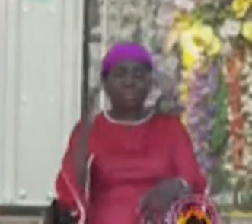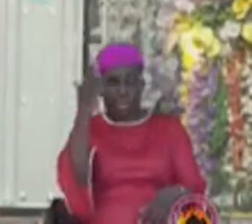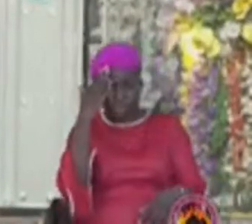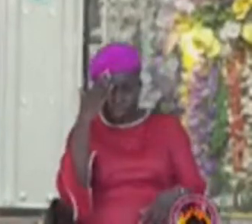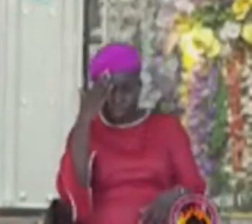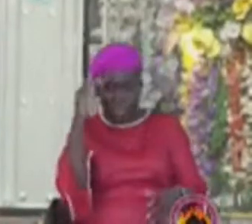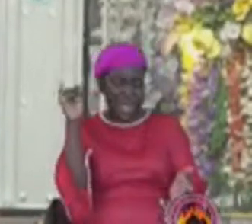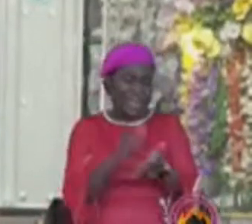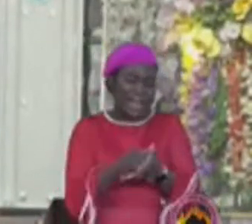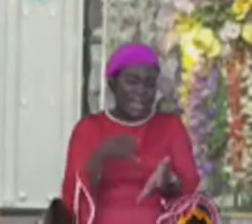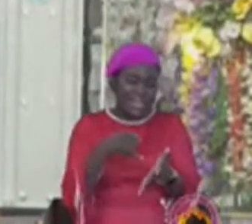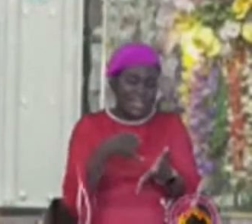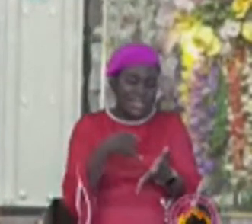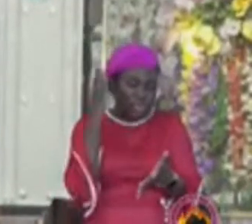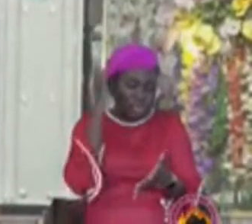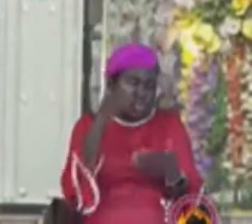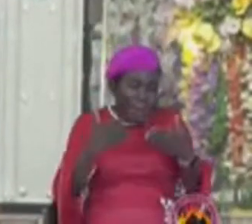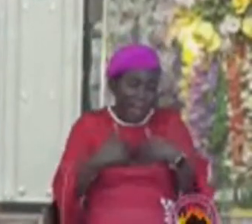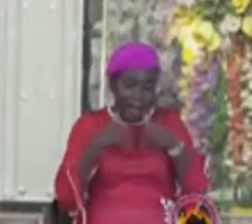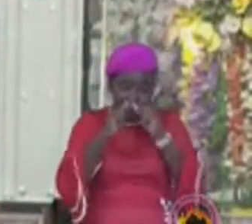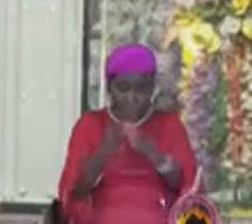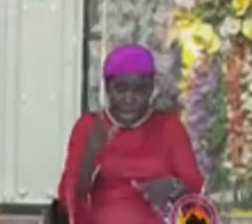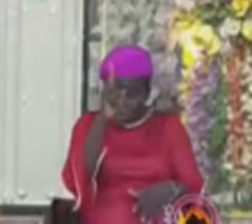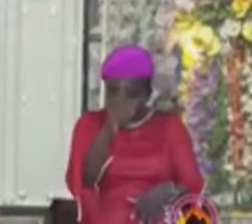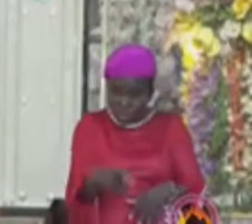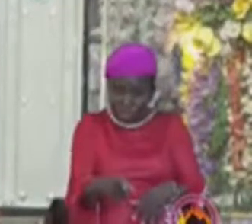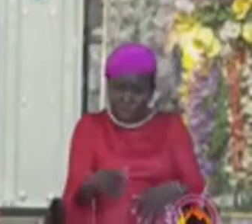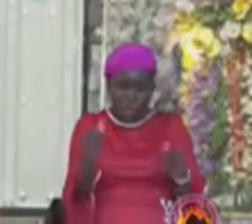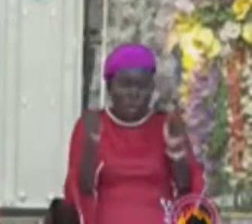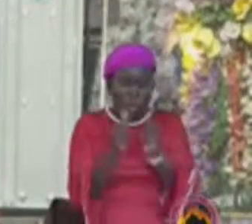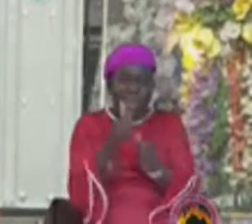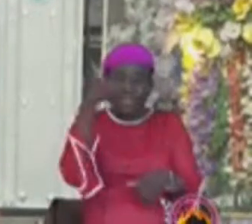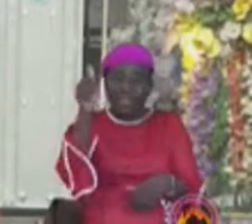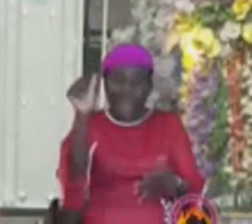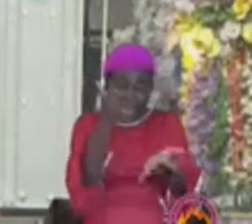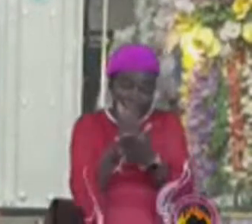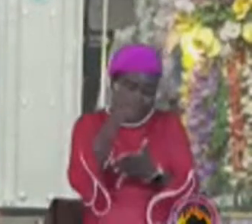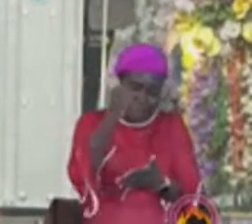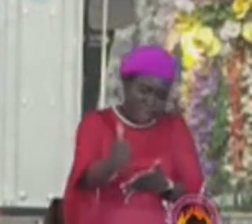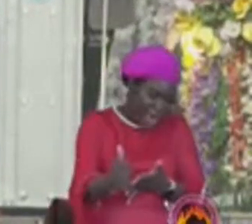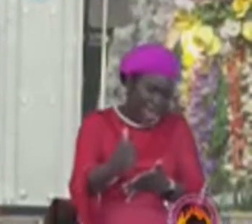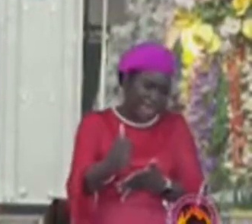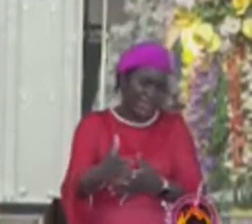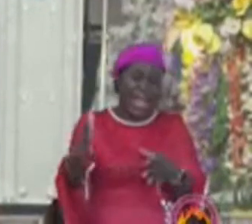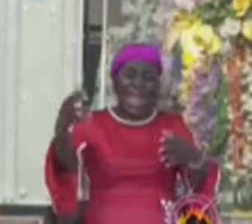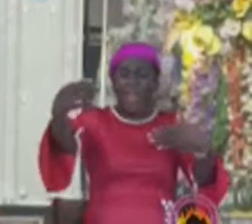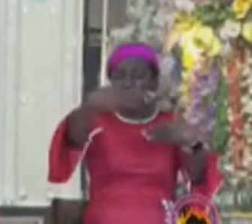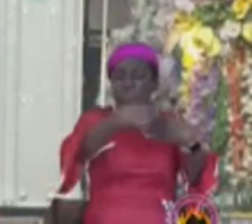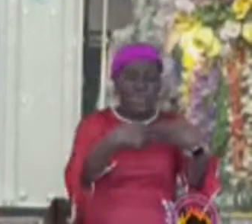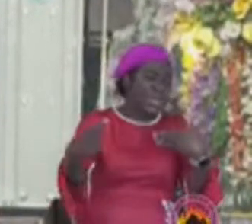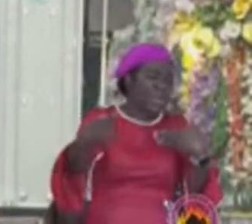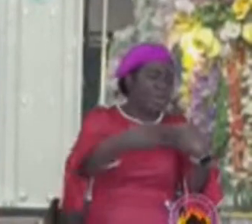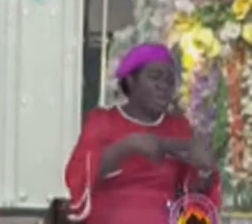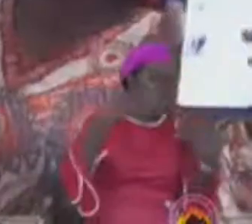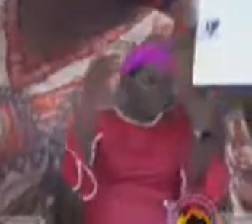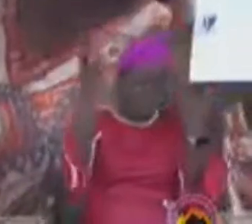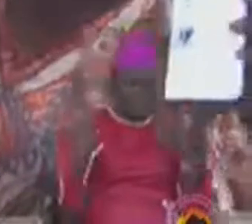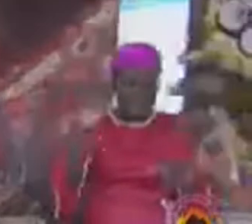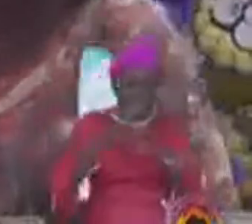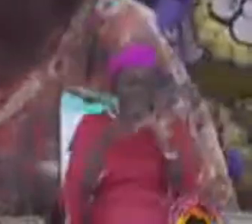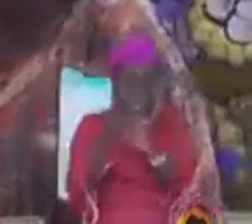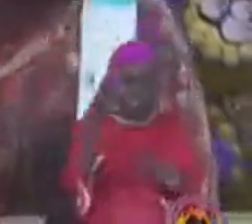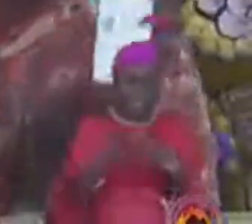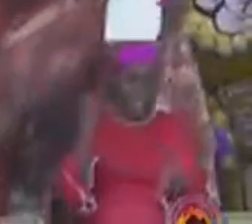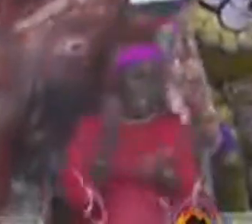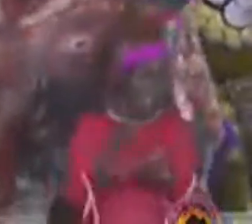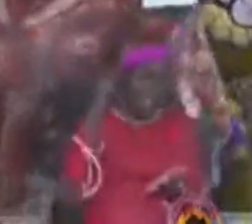that is supposed to bless your life, with a town for them, recover them in the name of